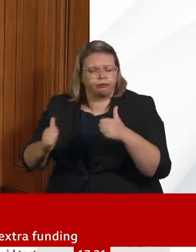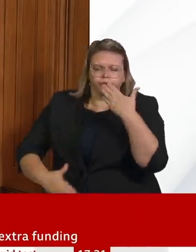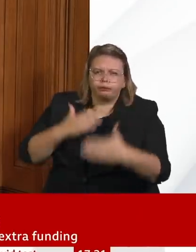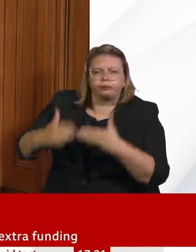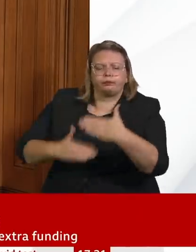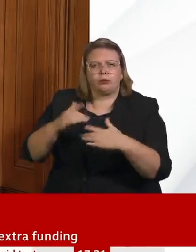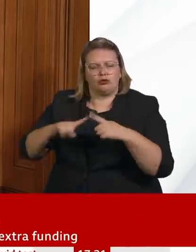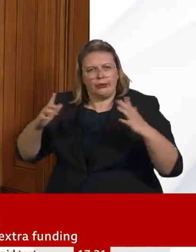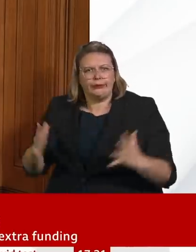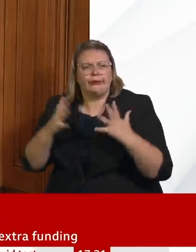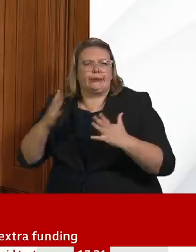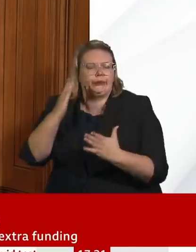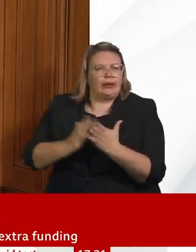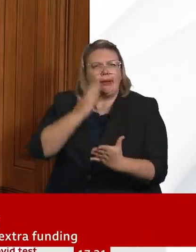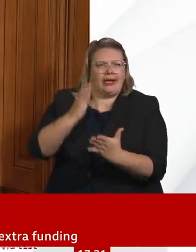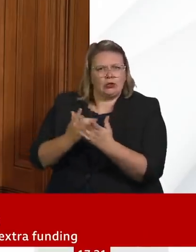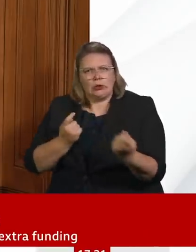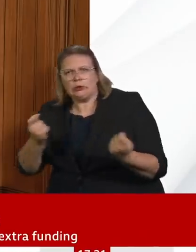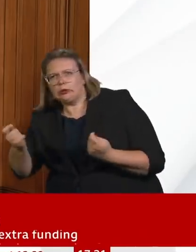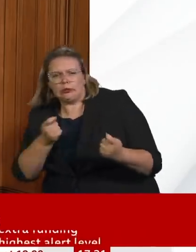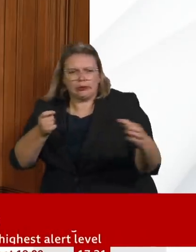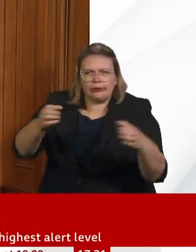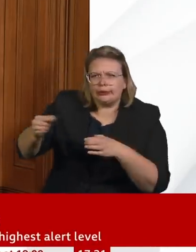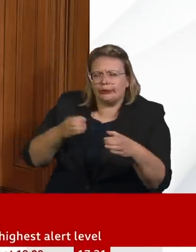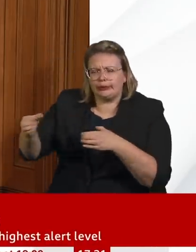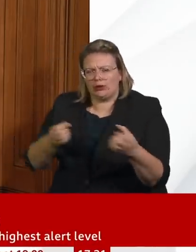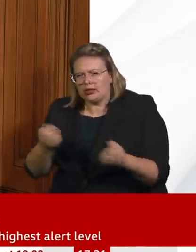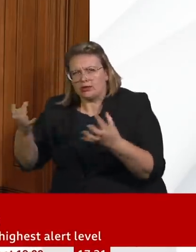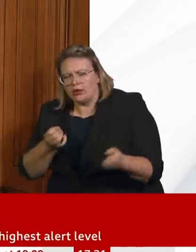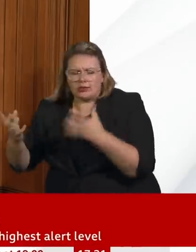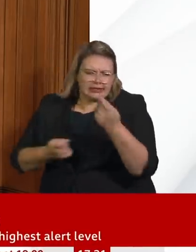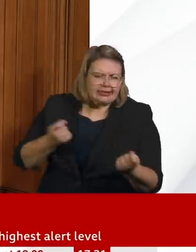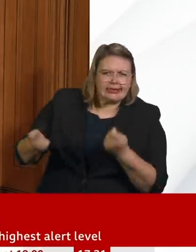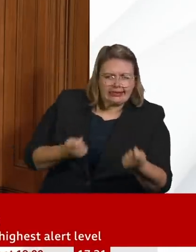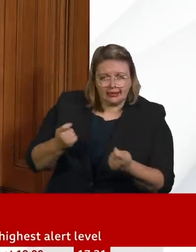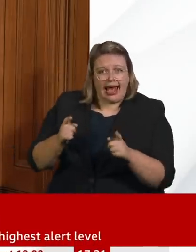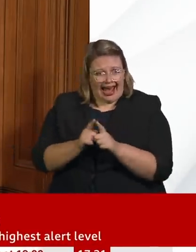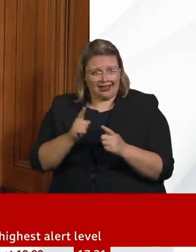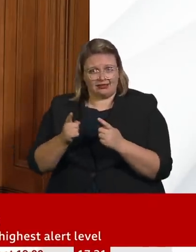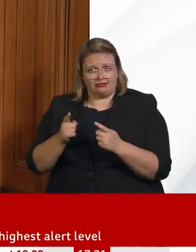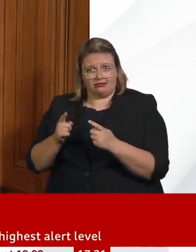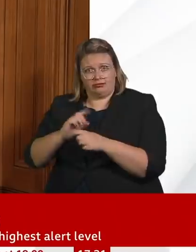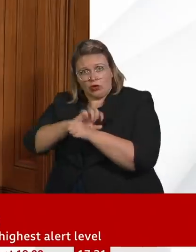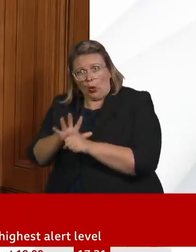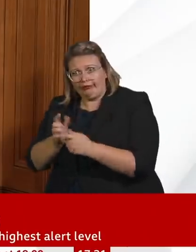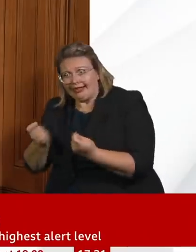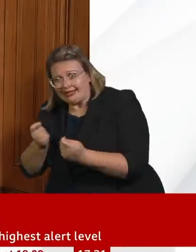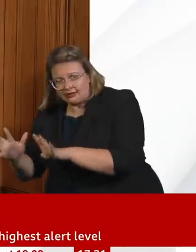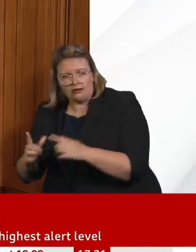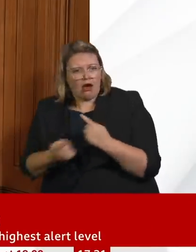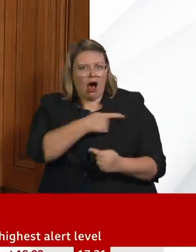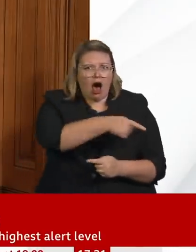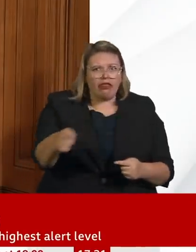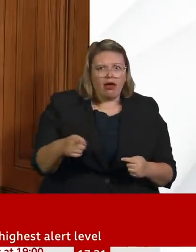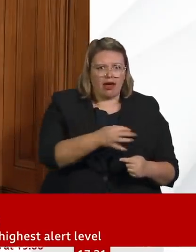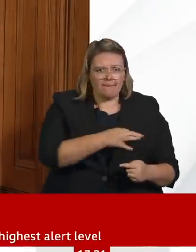ensure they can manage the rising number of patients with COVID, but also keep services going for everybody who hasn't got COVID. And it's really important